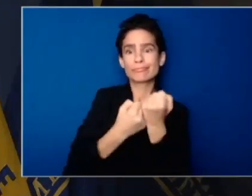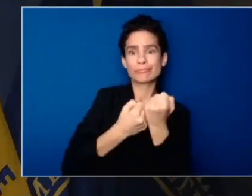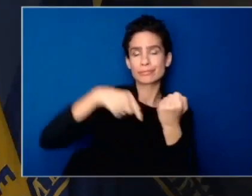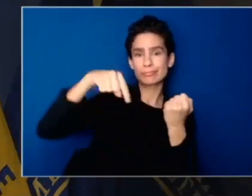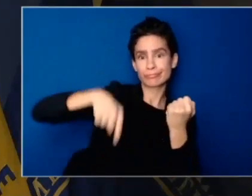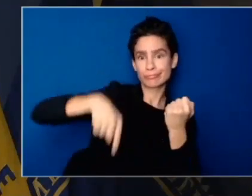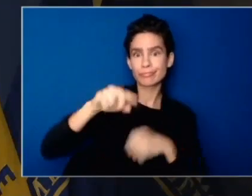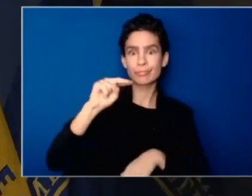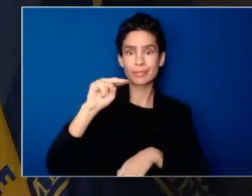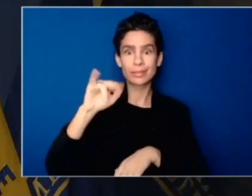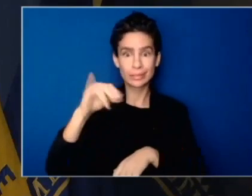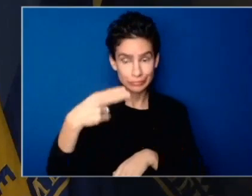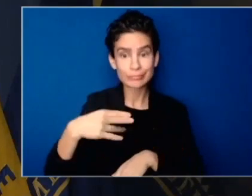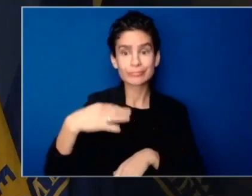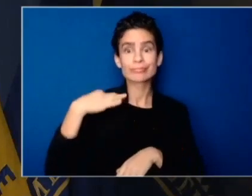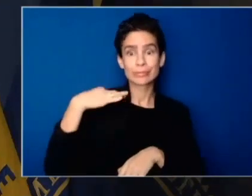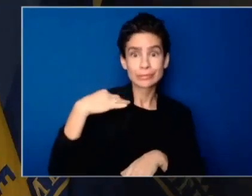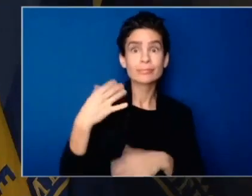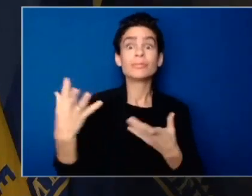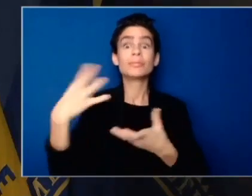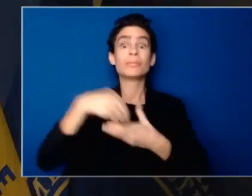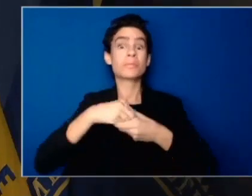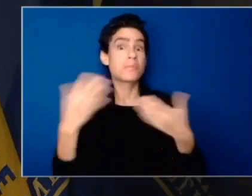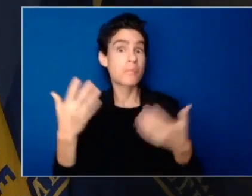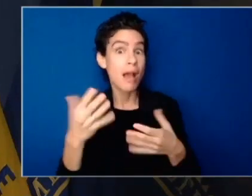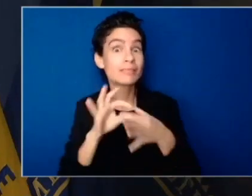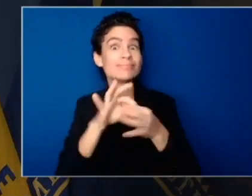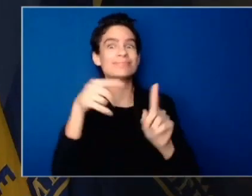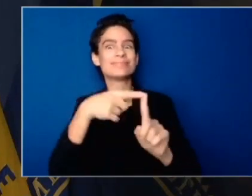the vaccination program. We are here at the NIH Clinical Center, the nation's research